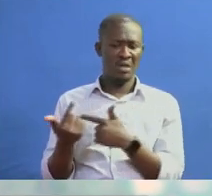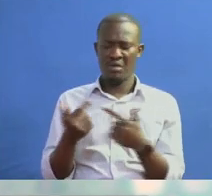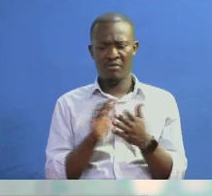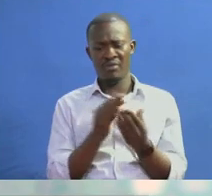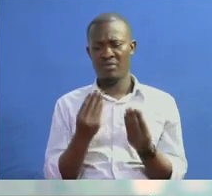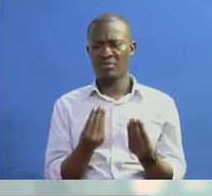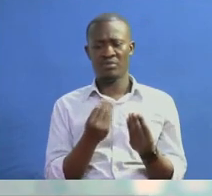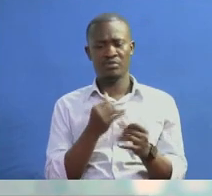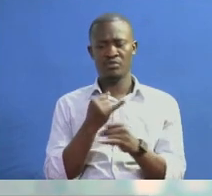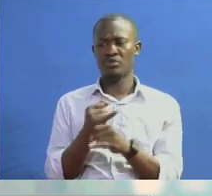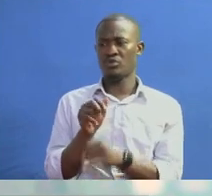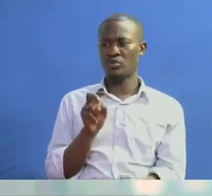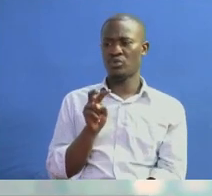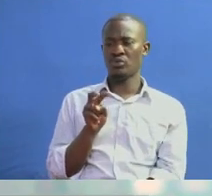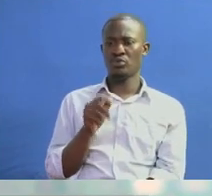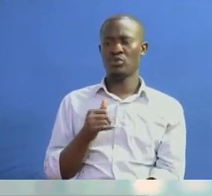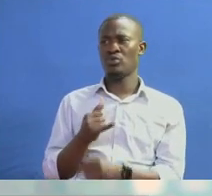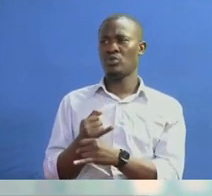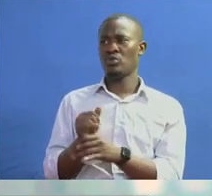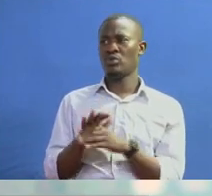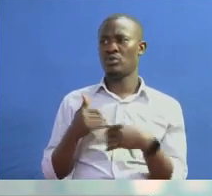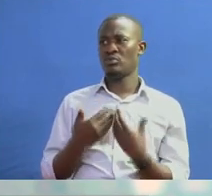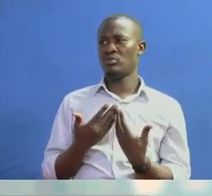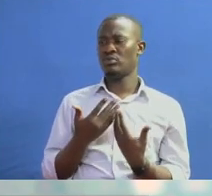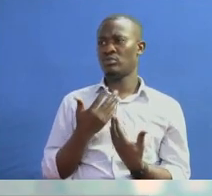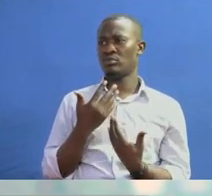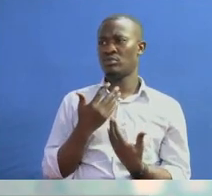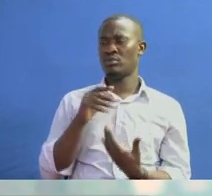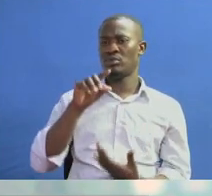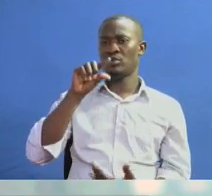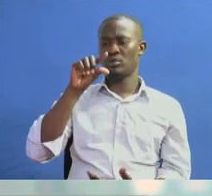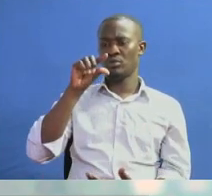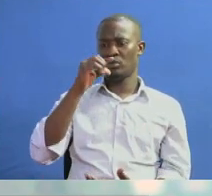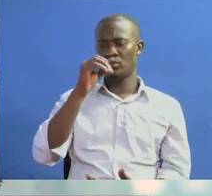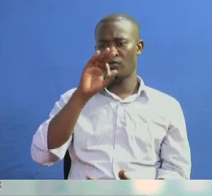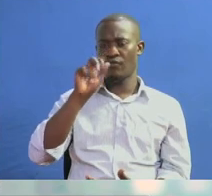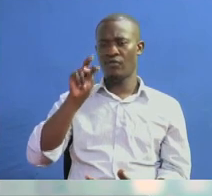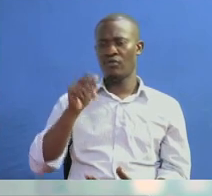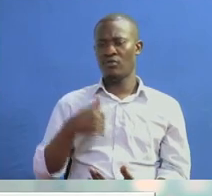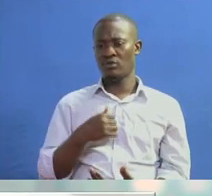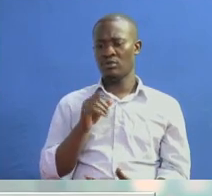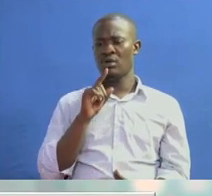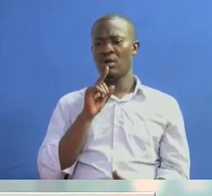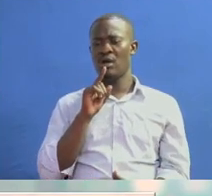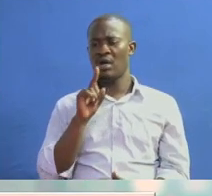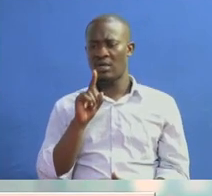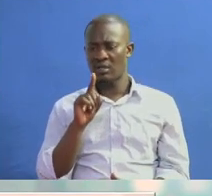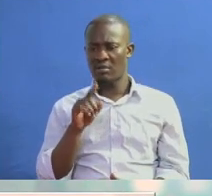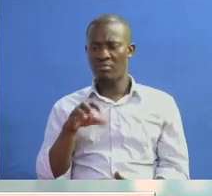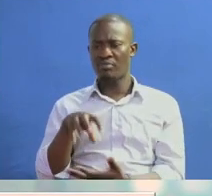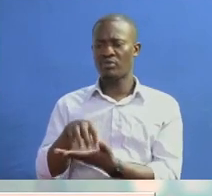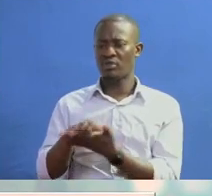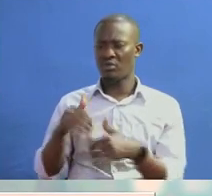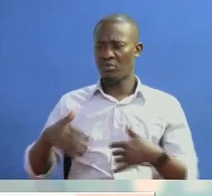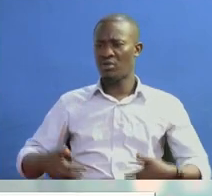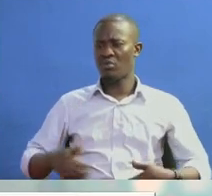jobs. Mm-hmm. You saw the job which was advertised by G4S. It was 100 positions. Yes. Mm-hmm. And how many youth did you